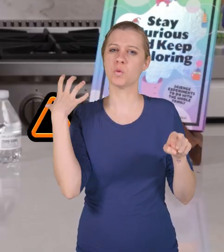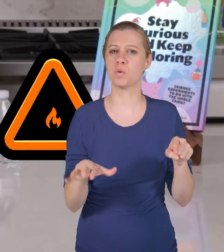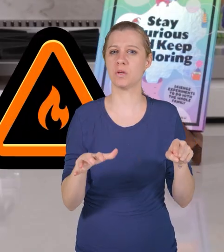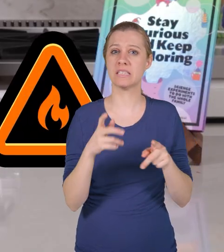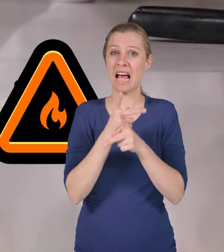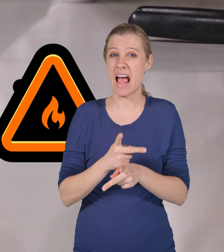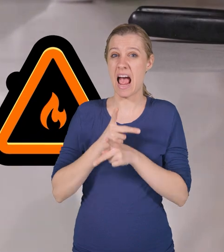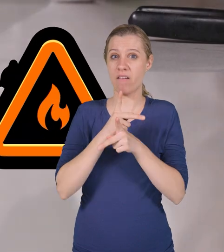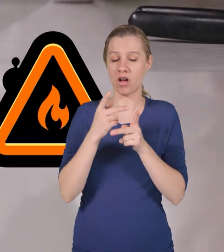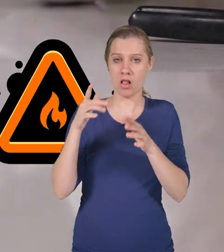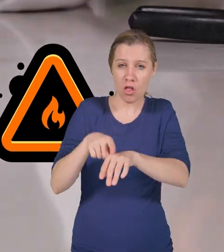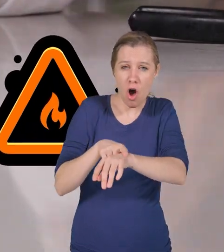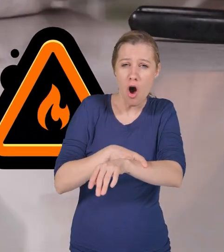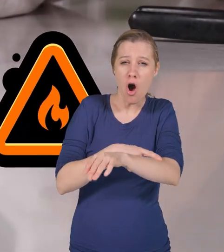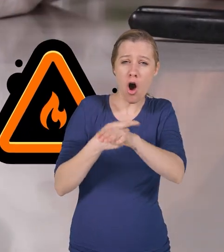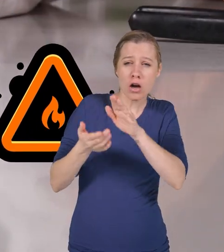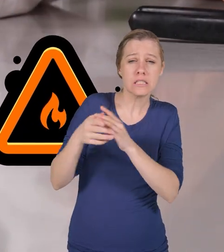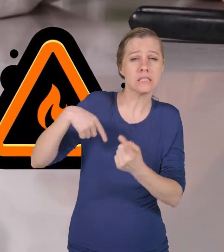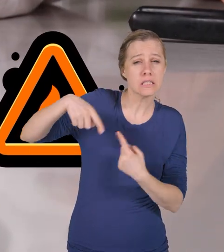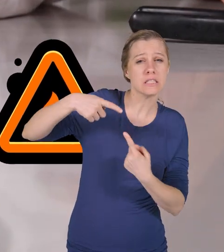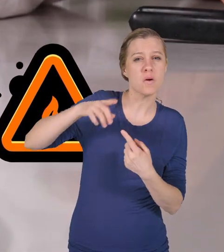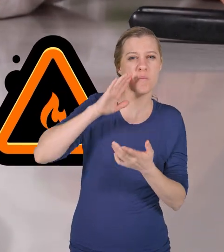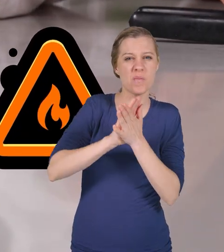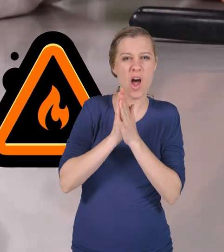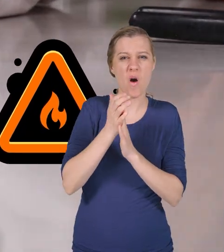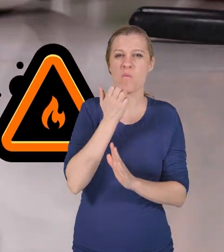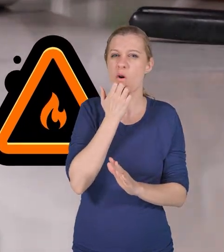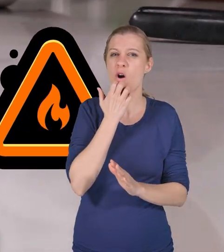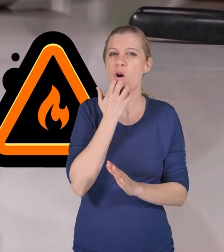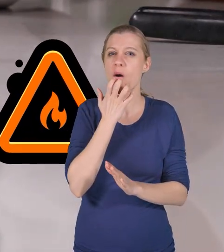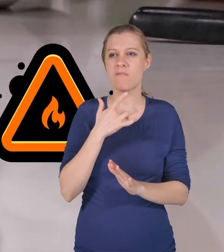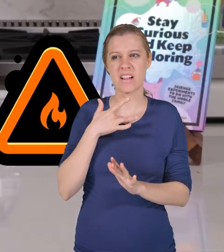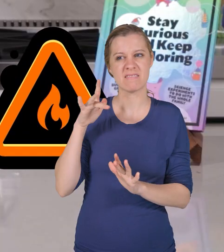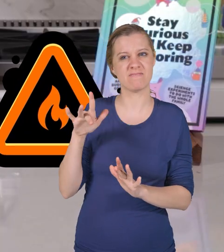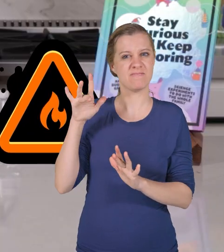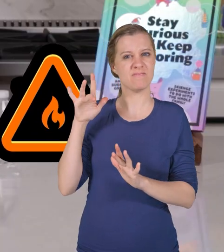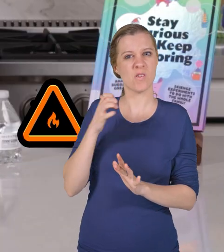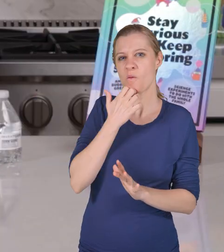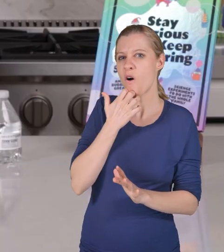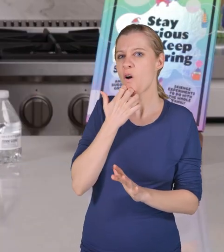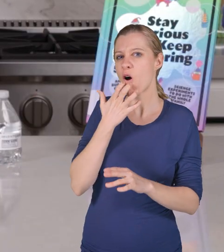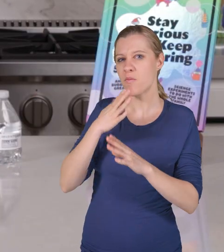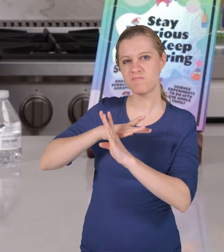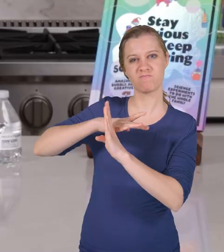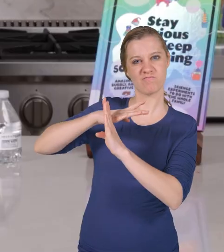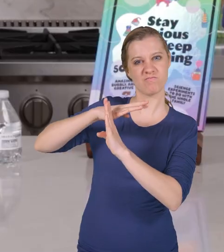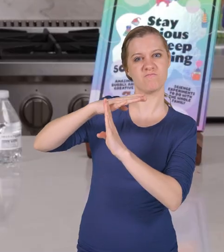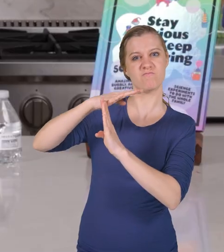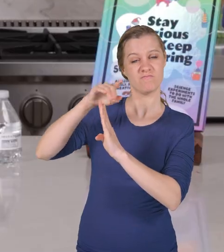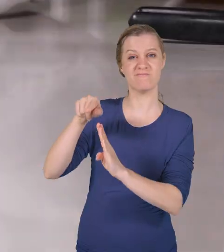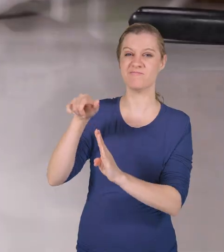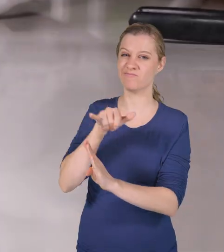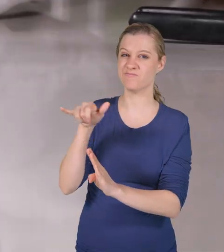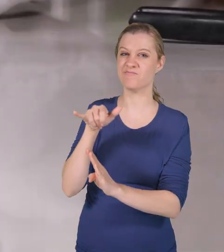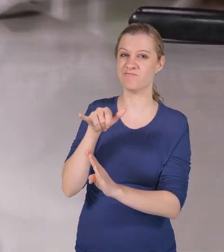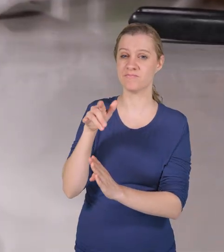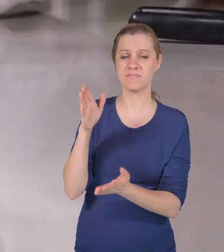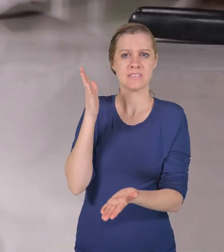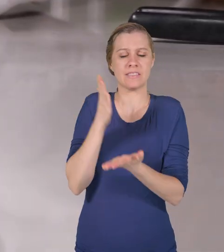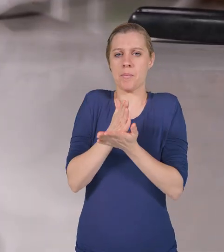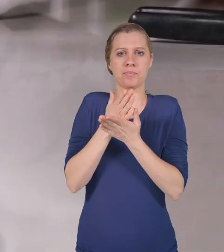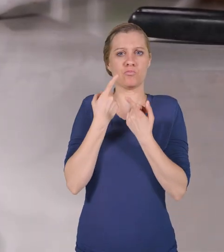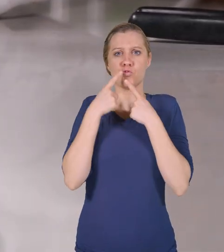be careful if it's working for a long time because it'll start to get warm. Like I can feel this starting to get warm, this too. And if it